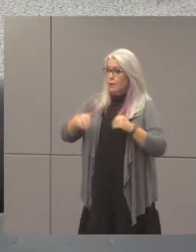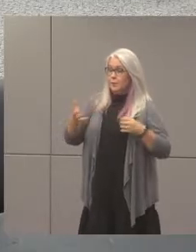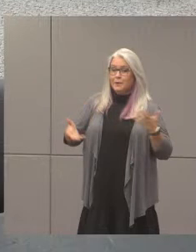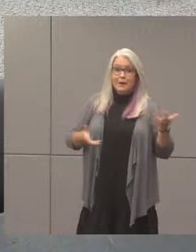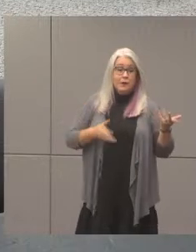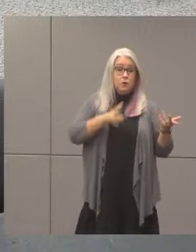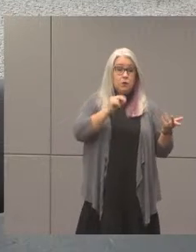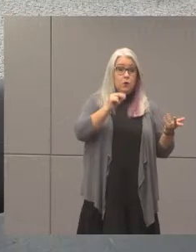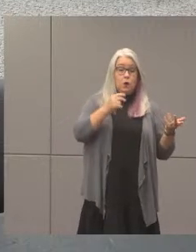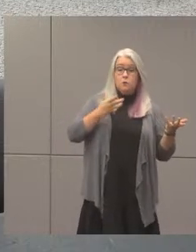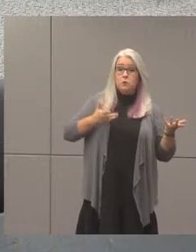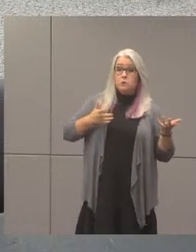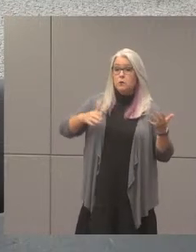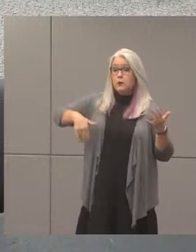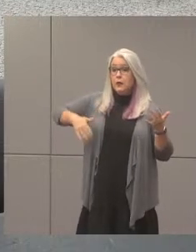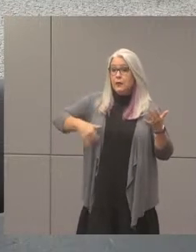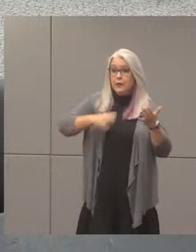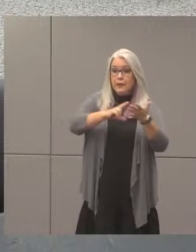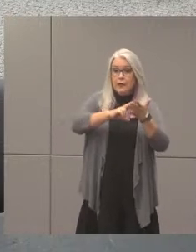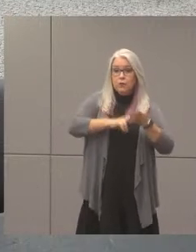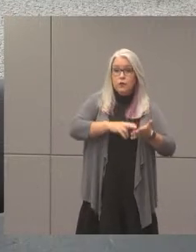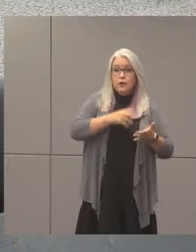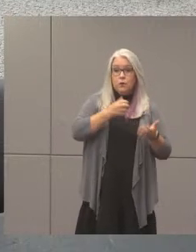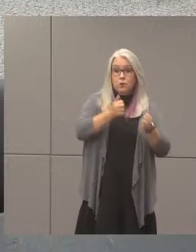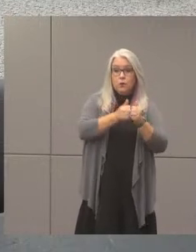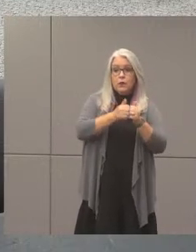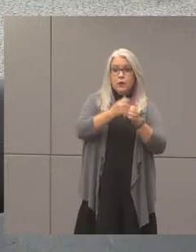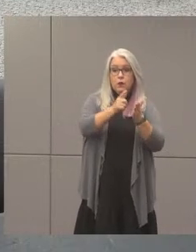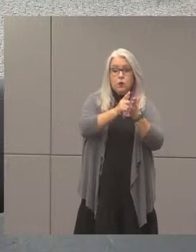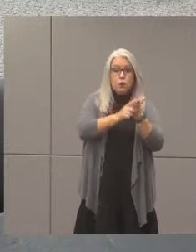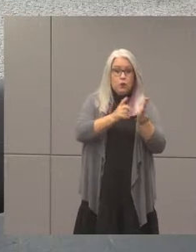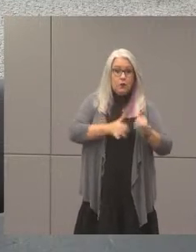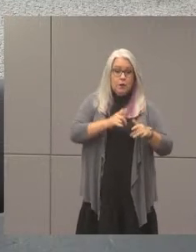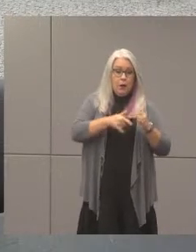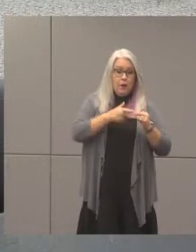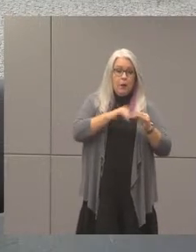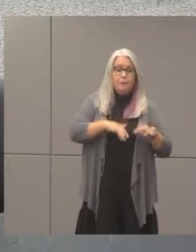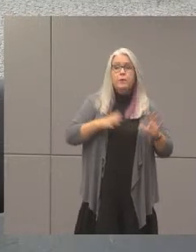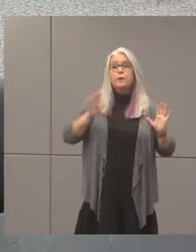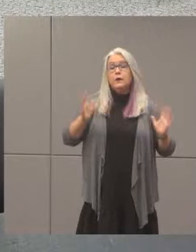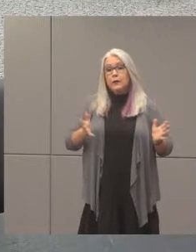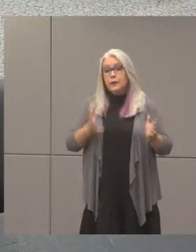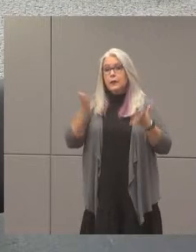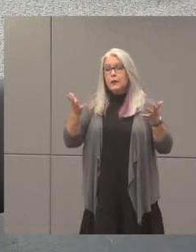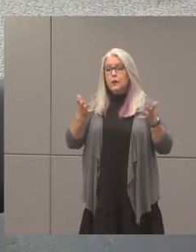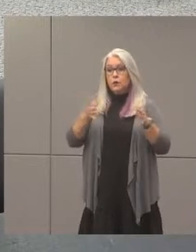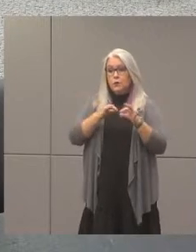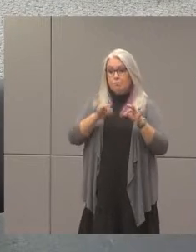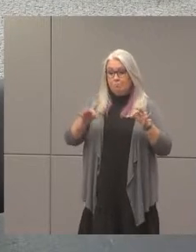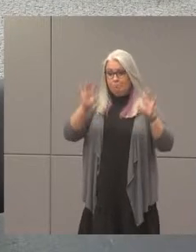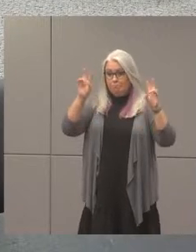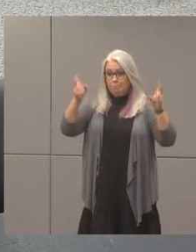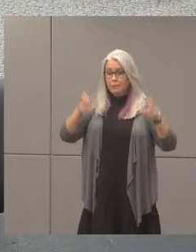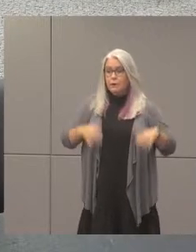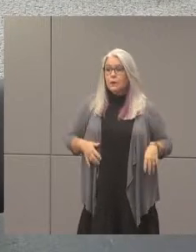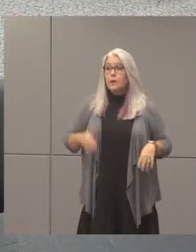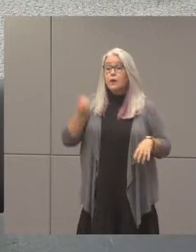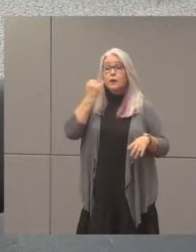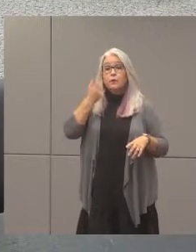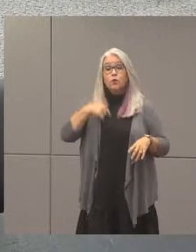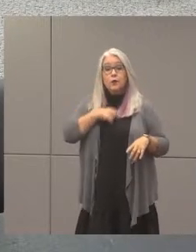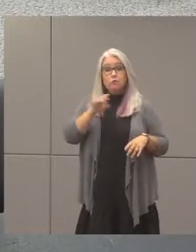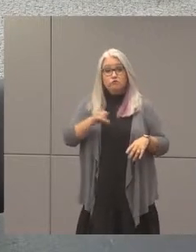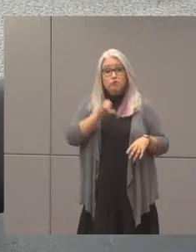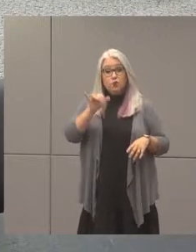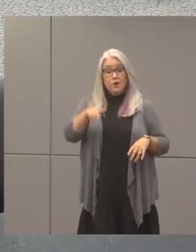No, we have not contracted with an attorney to discuss it. But here's the deal, if we do this and we want to go that